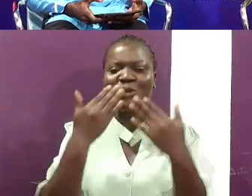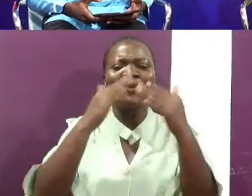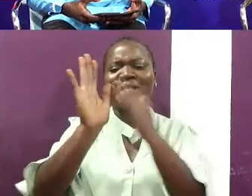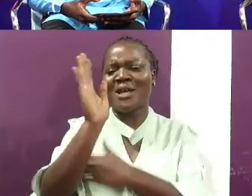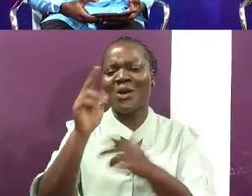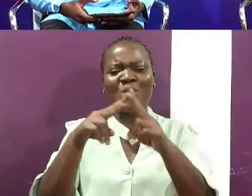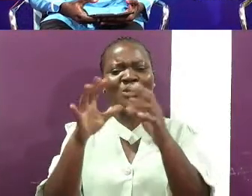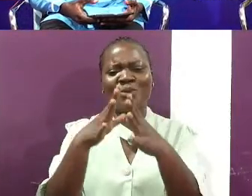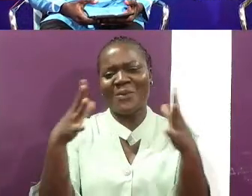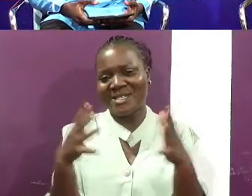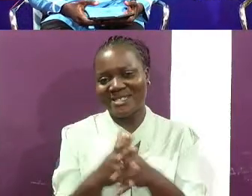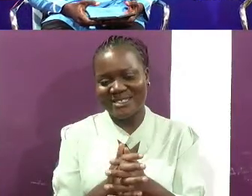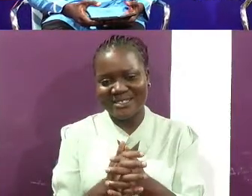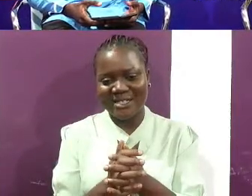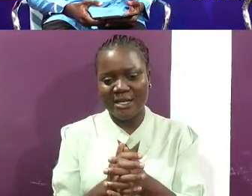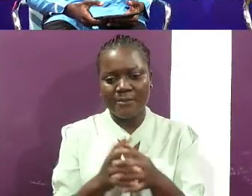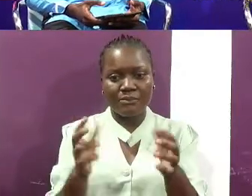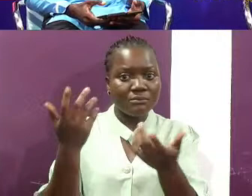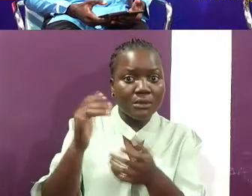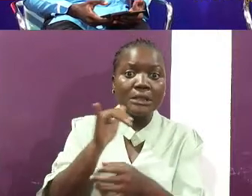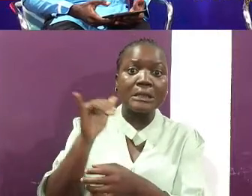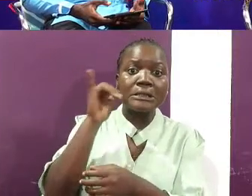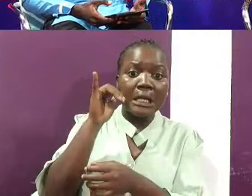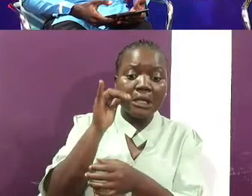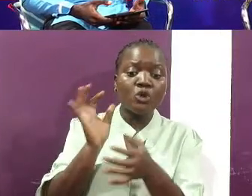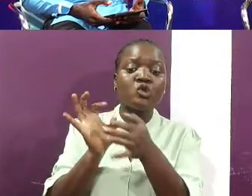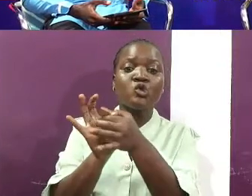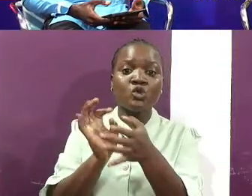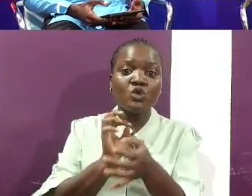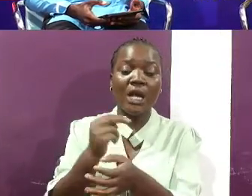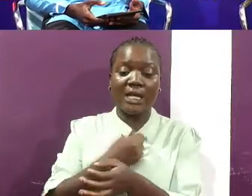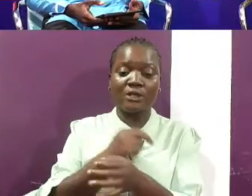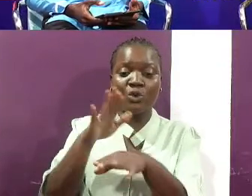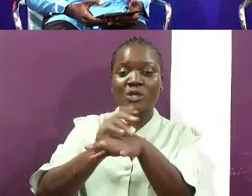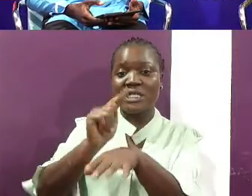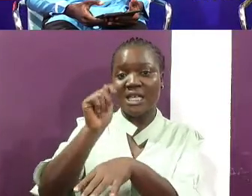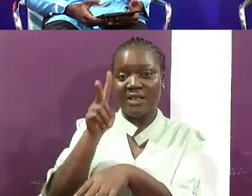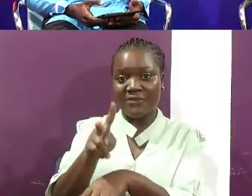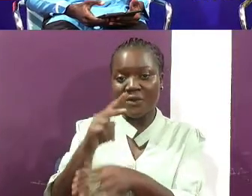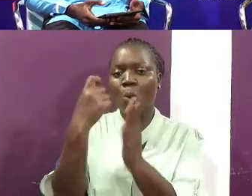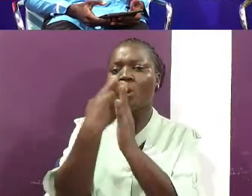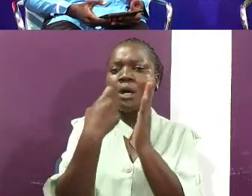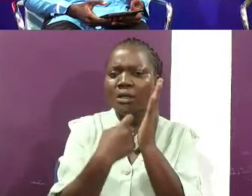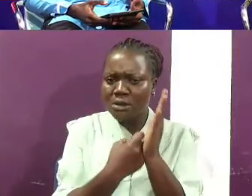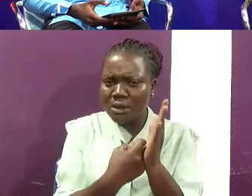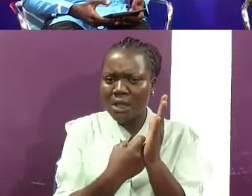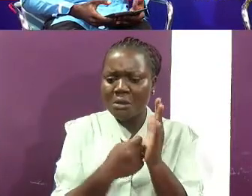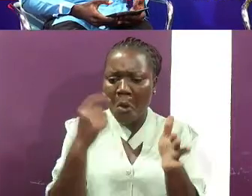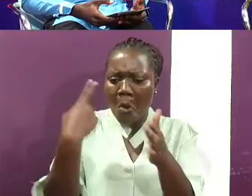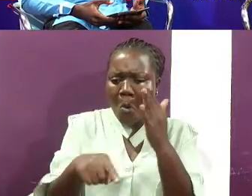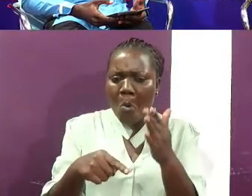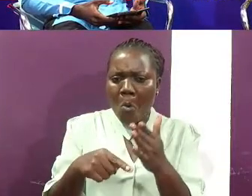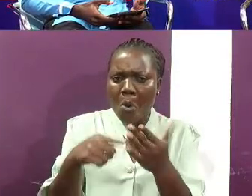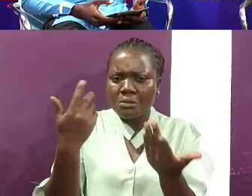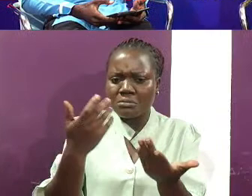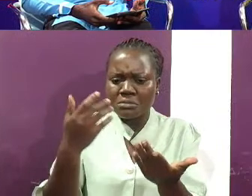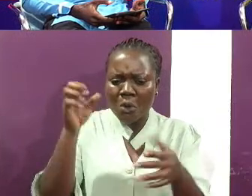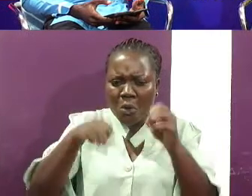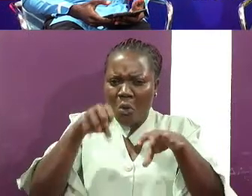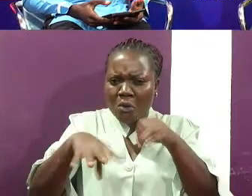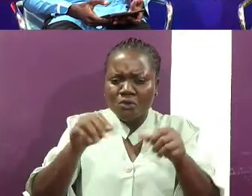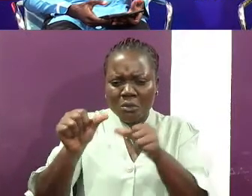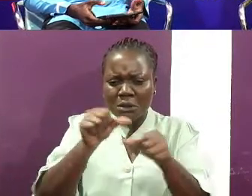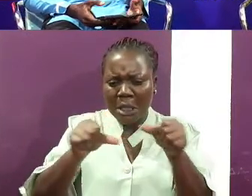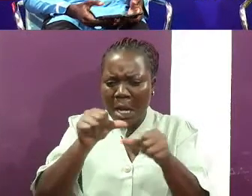Na Enra okay ho. Ema aye hnya discussion no. What's your comment about Enra discussion you have